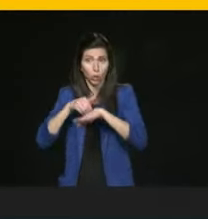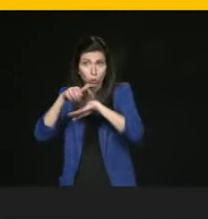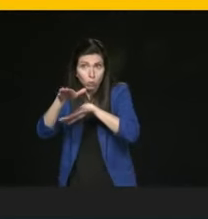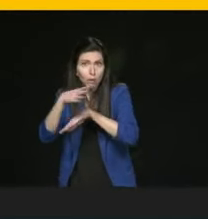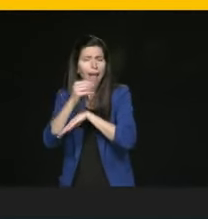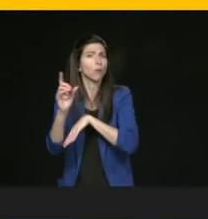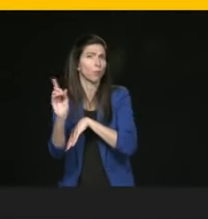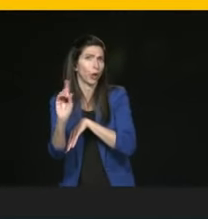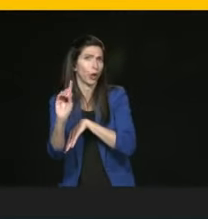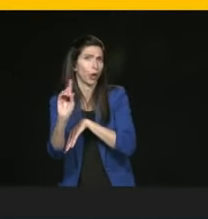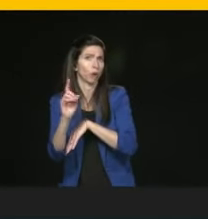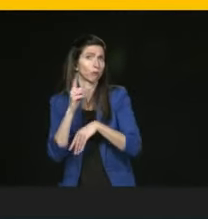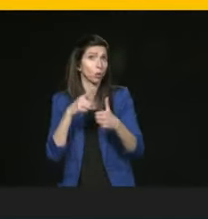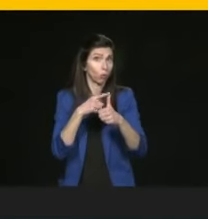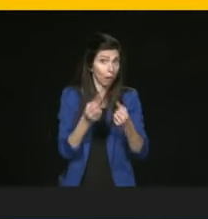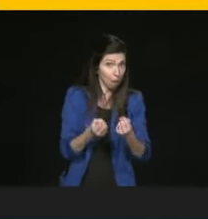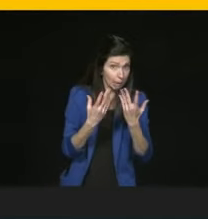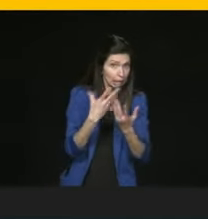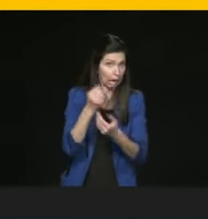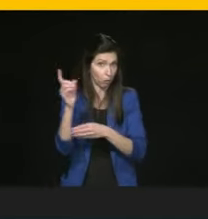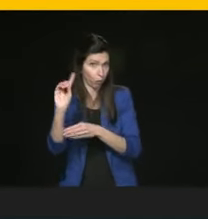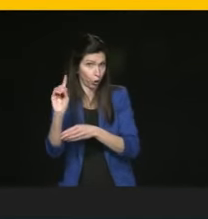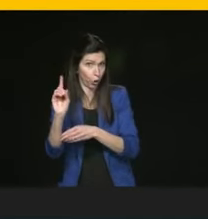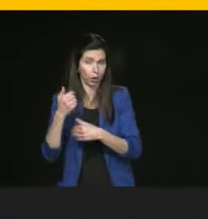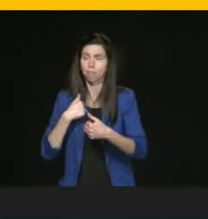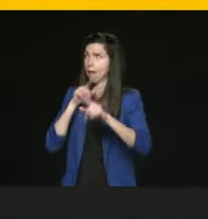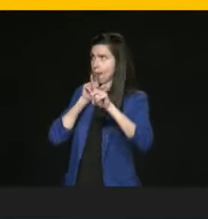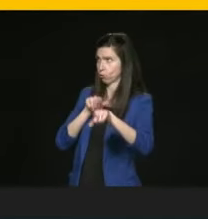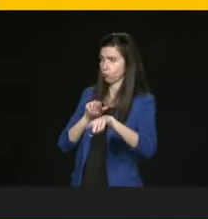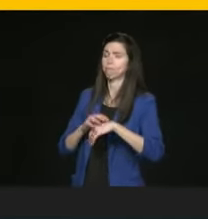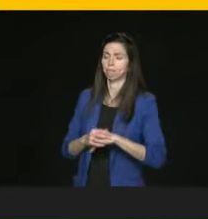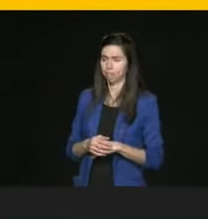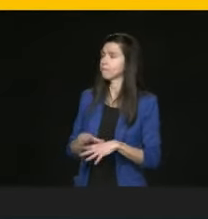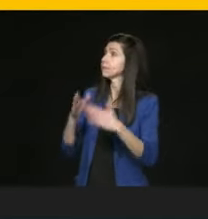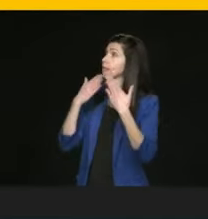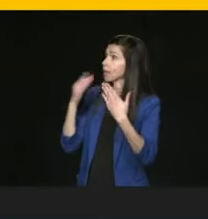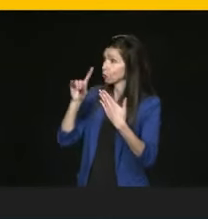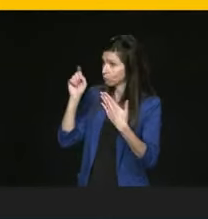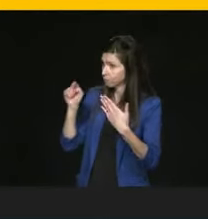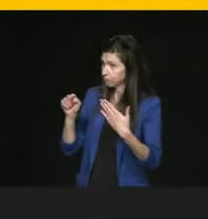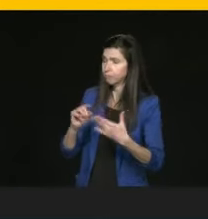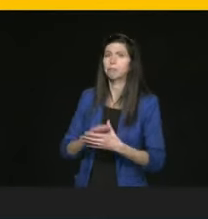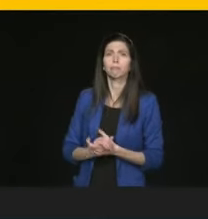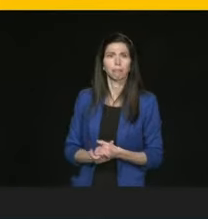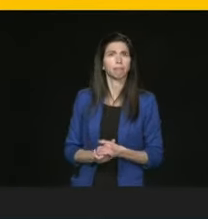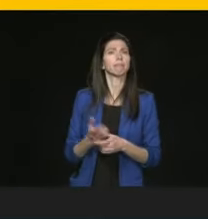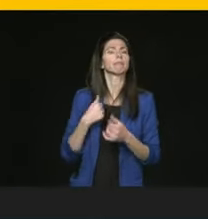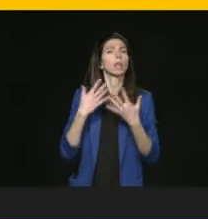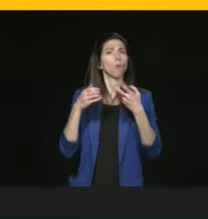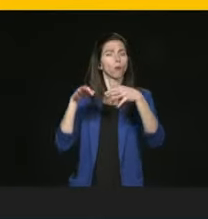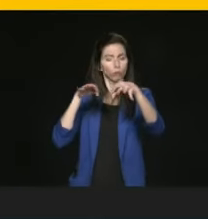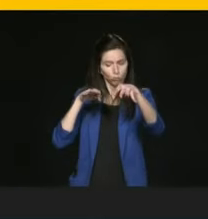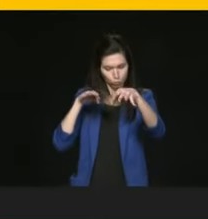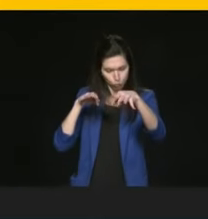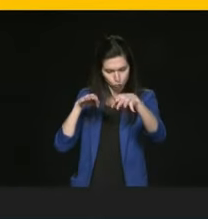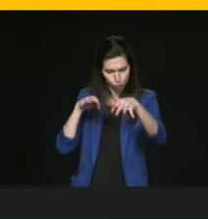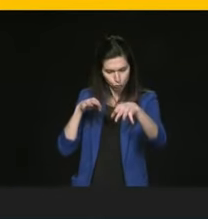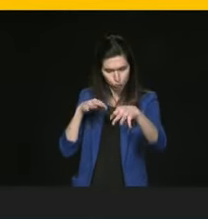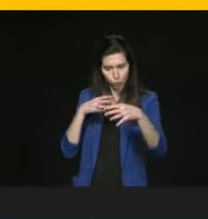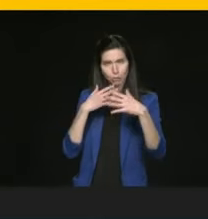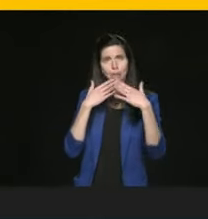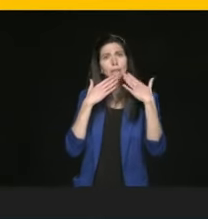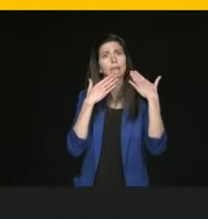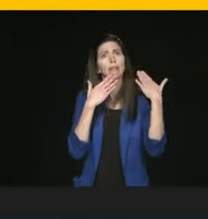Answer, Minister Duclos. Thank you for your question. I would like to thank actors in both governments who have